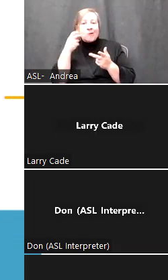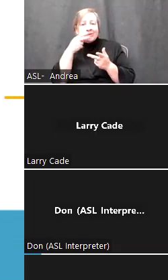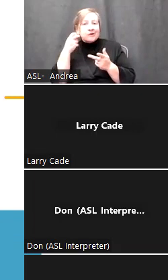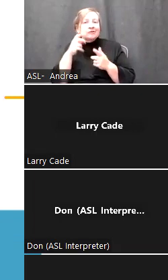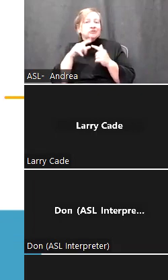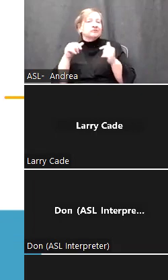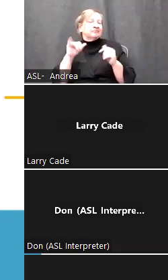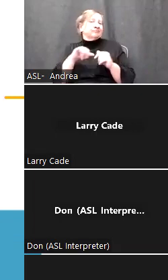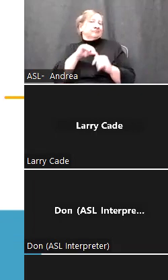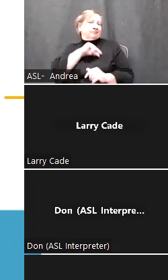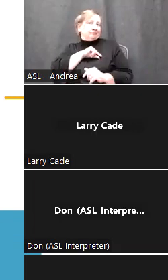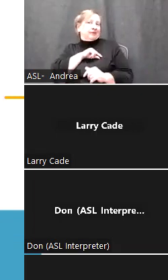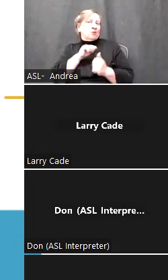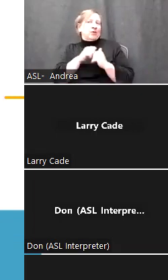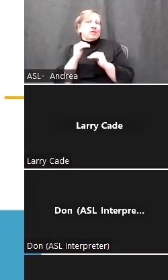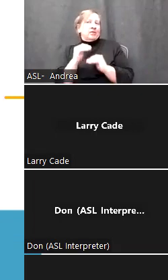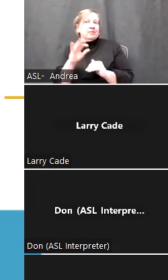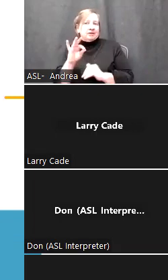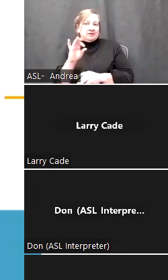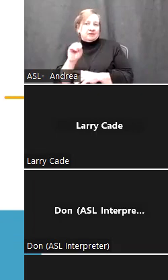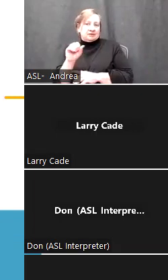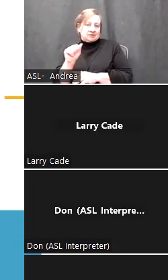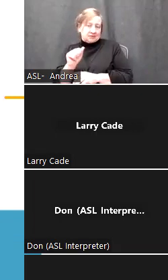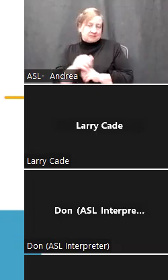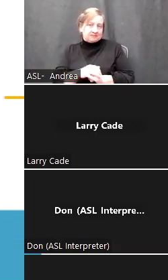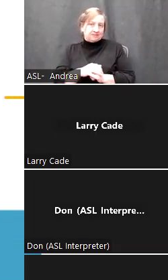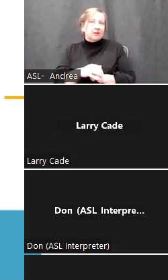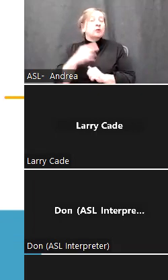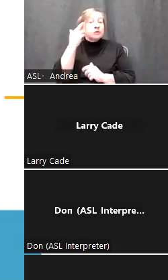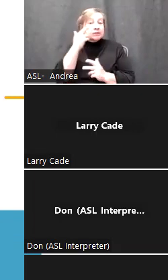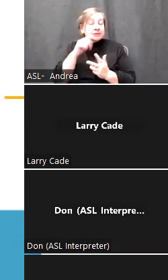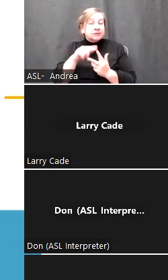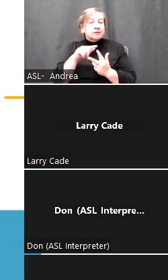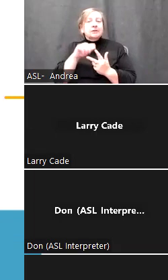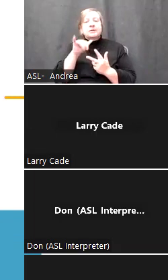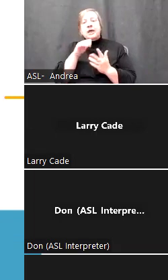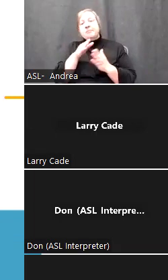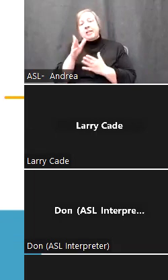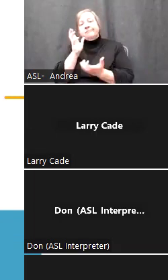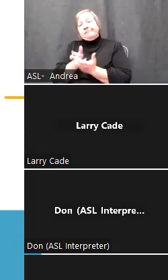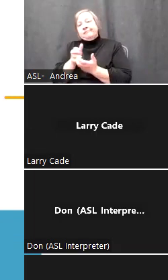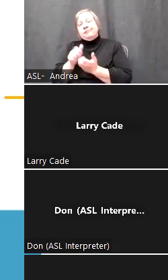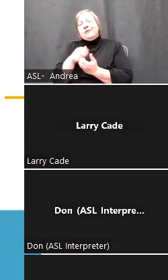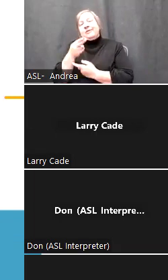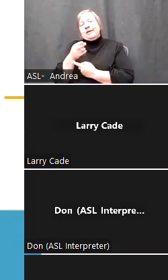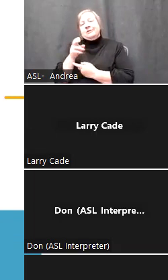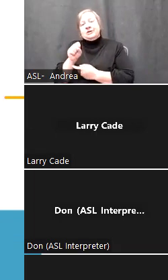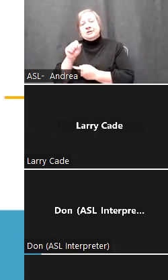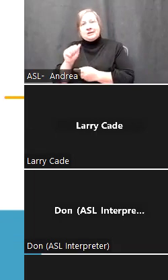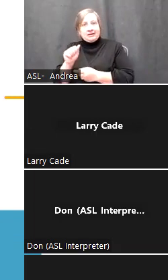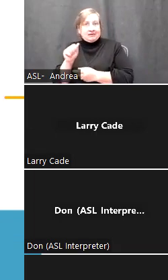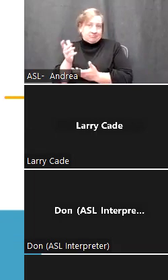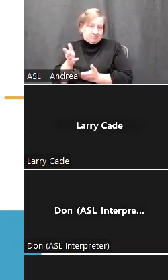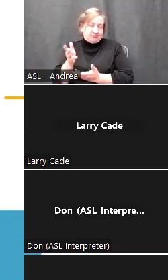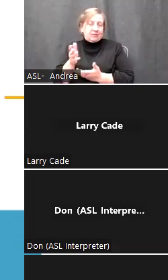are eligible with the limited FSA. And the reason for that is because that plan is compatible with the HSA. And of course, it would be